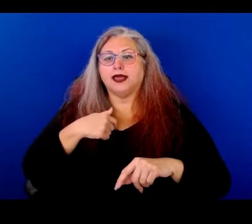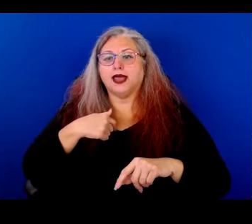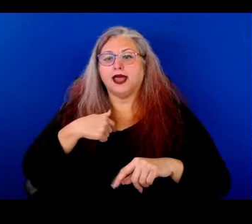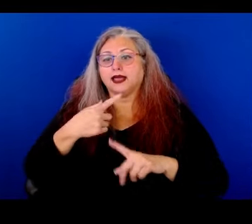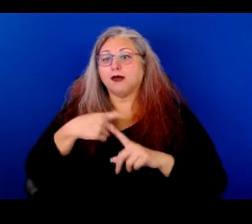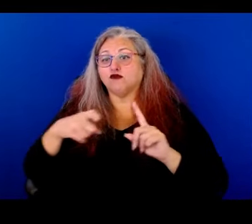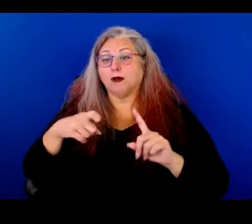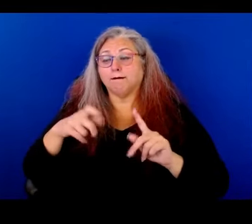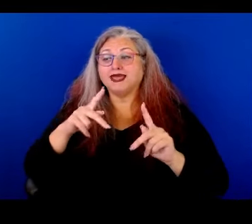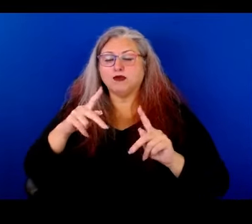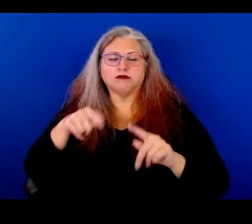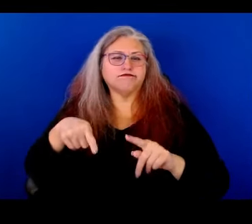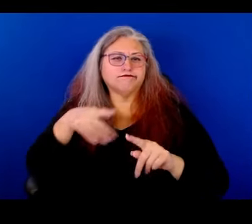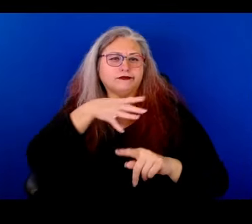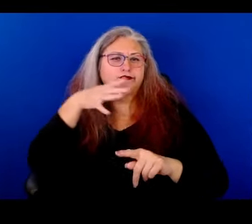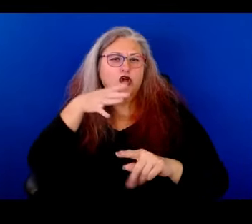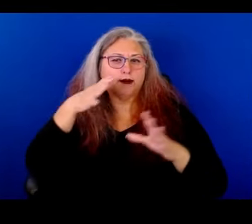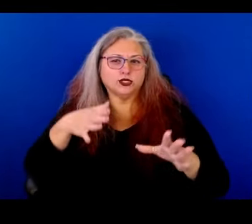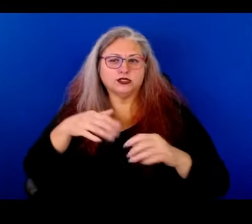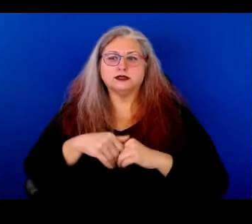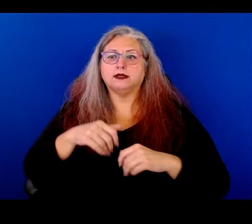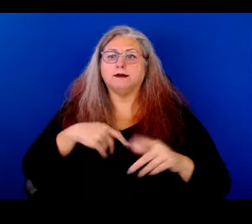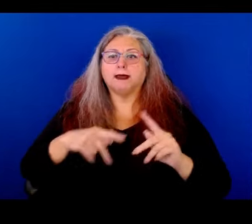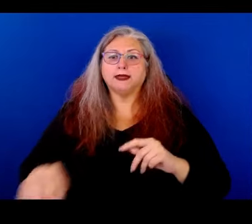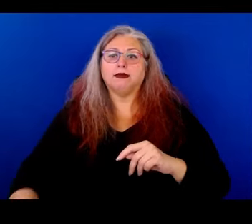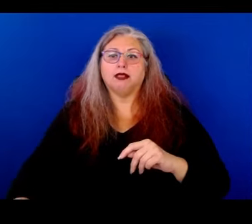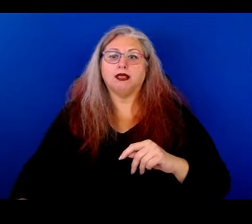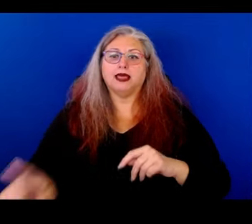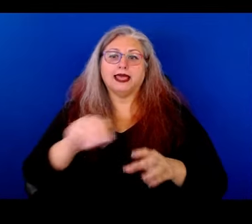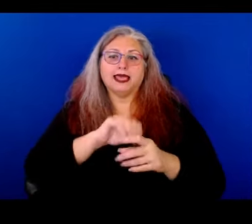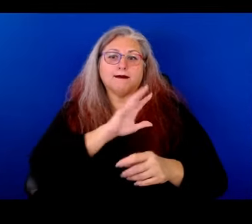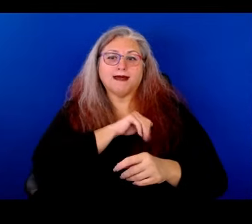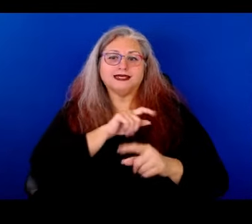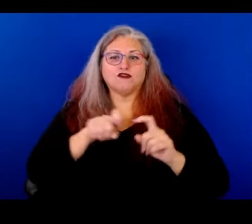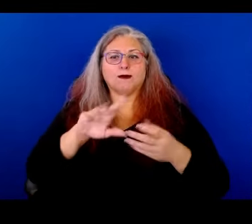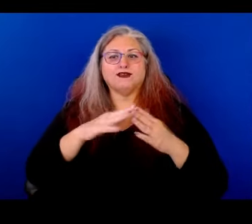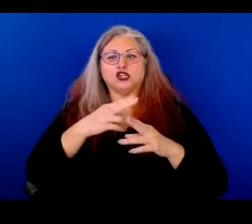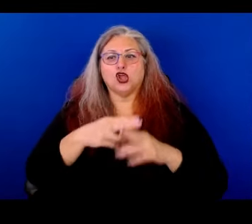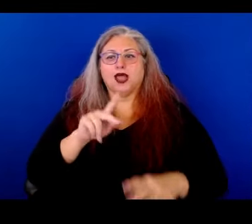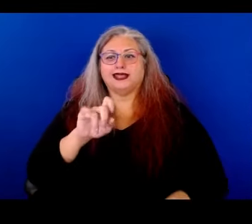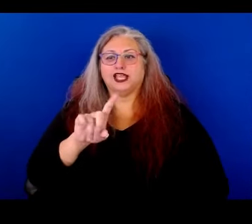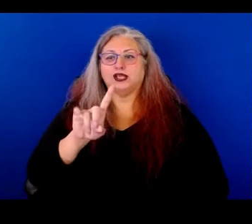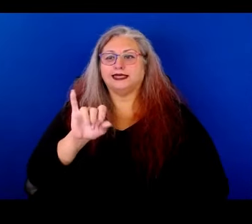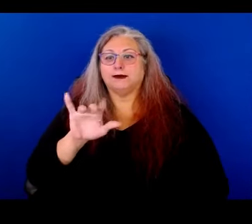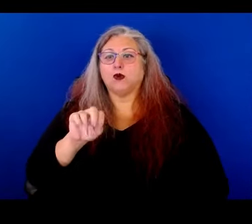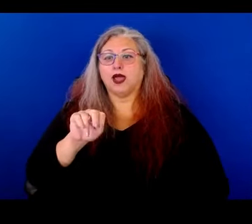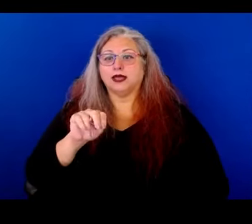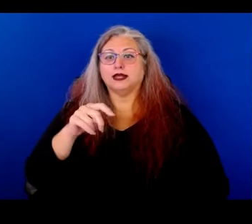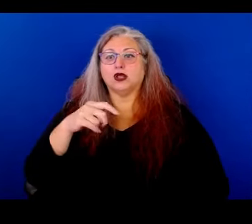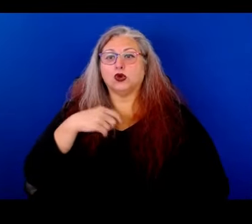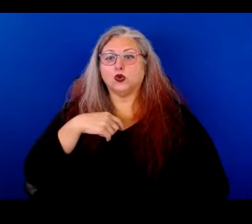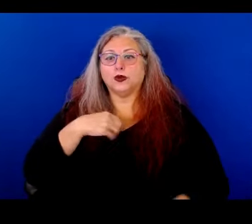I come from foreign people. So like my people in Palestine are from a village called Deir Dabwan, and we